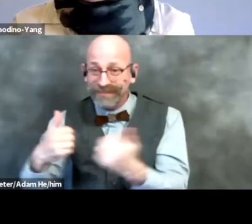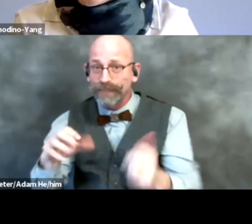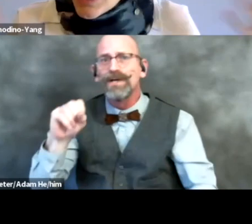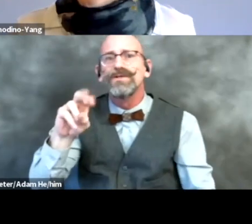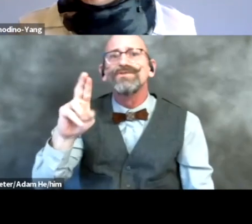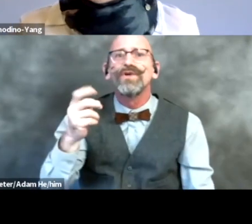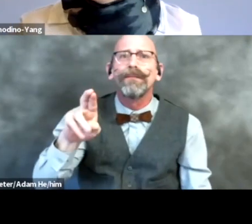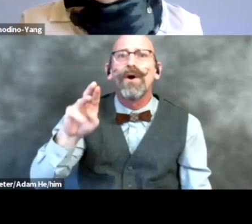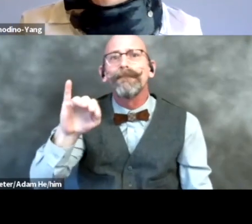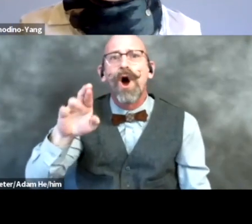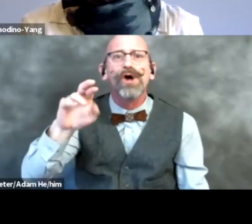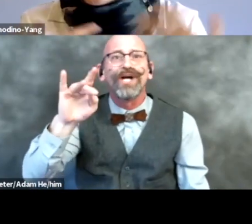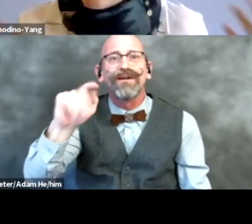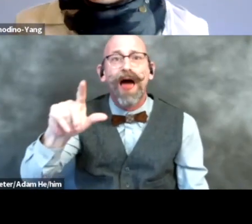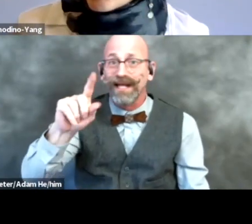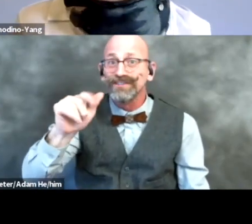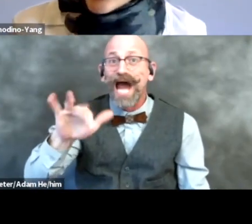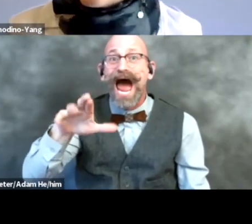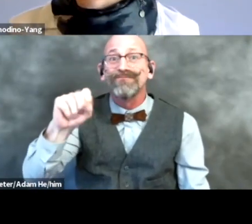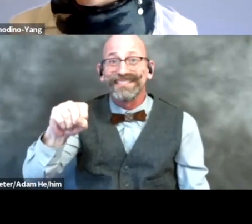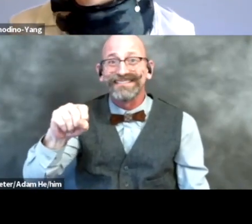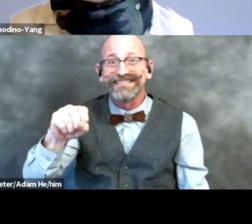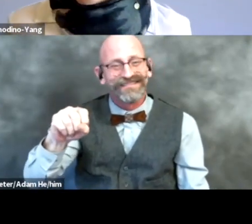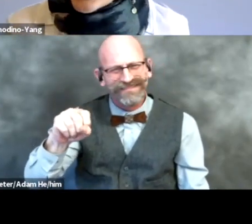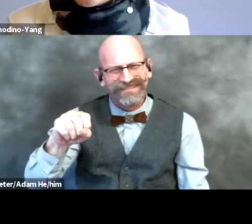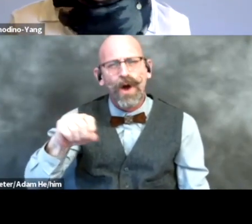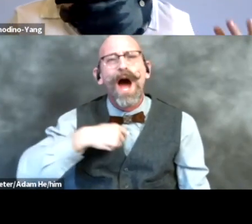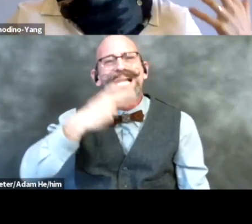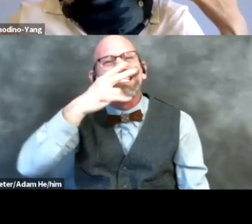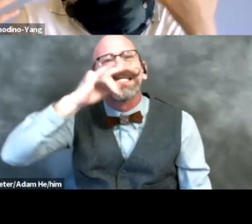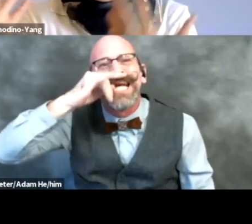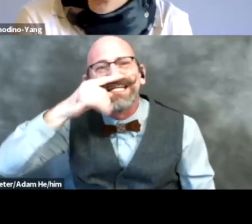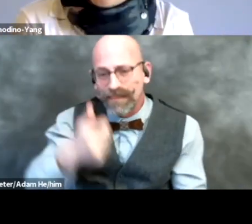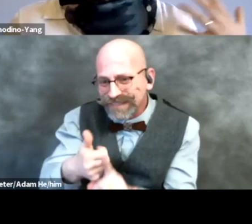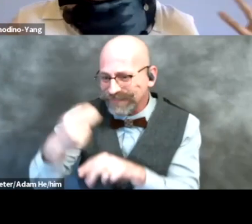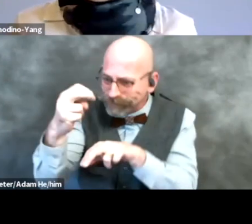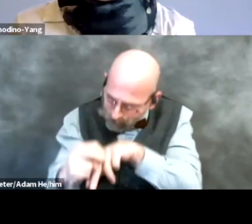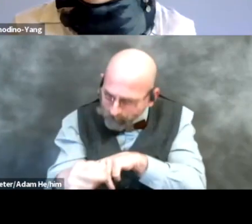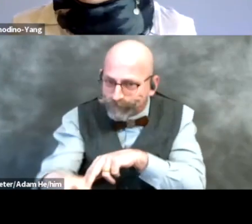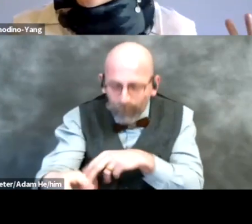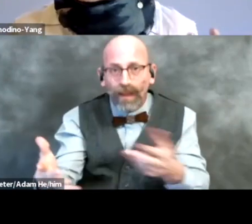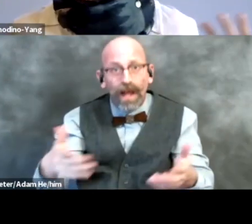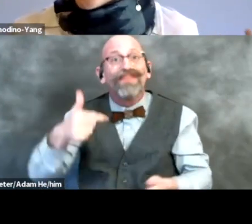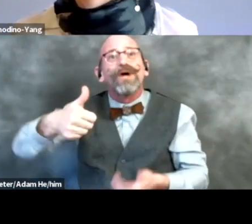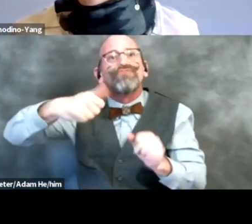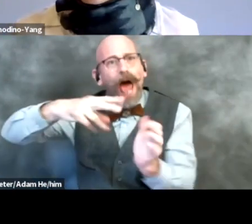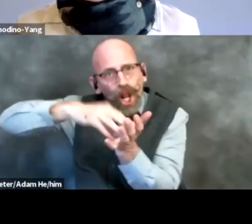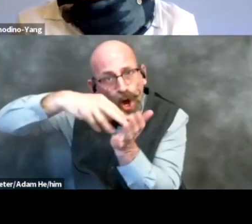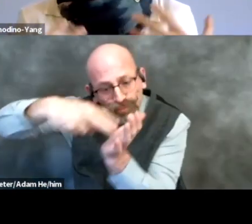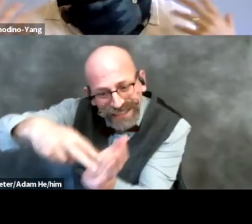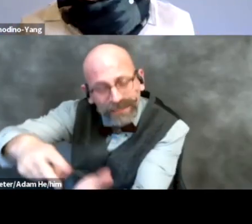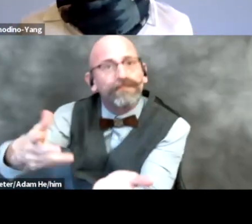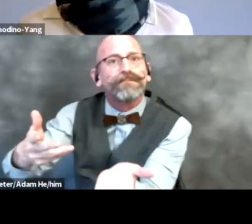classroom. There's a kid who is engaging with trying to learn how to read, and all of the dynamics of who they